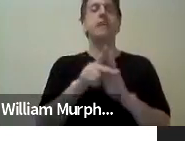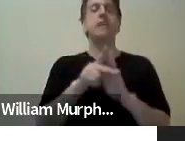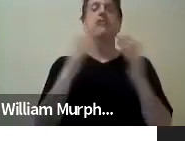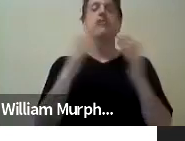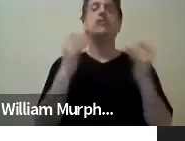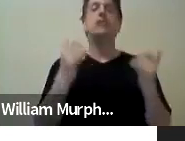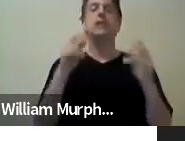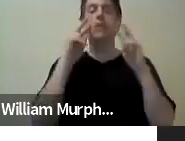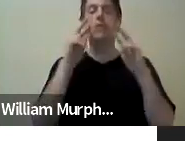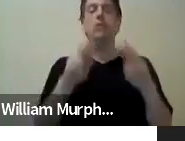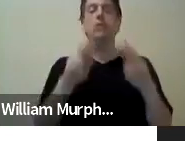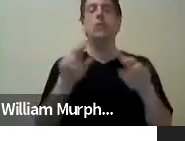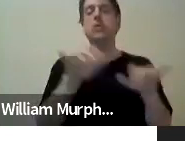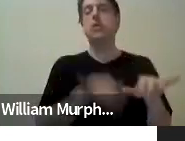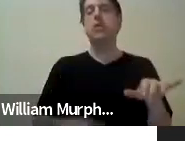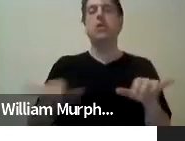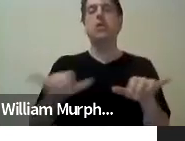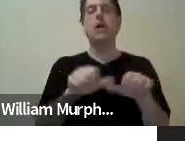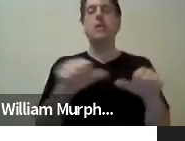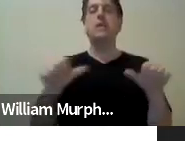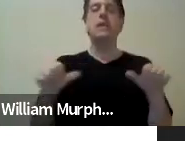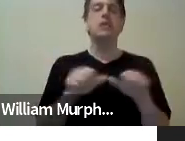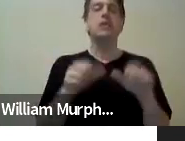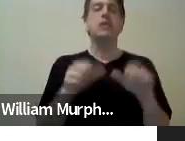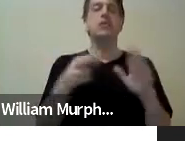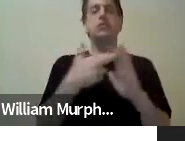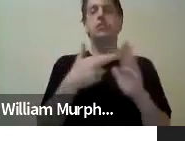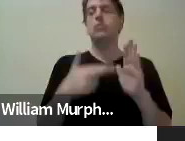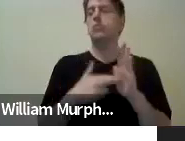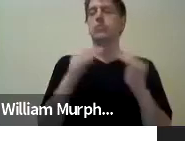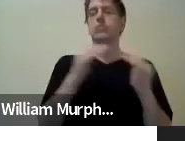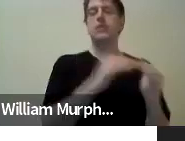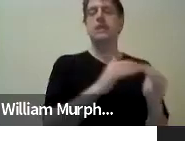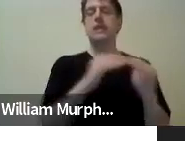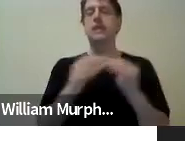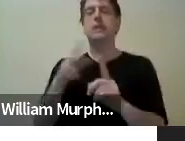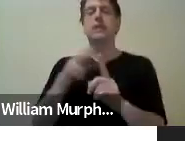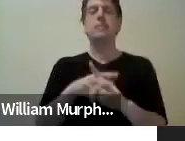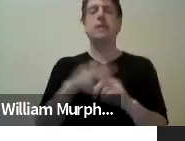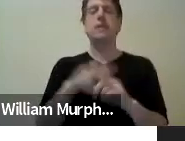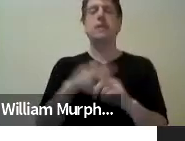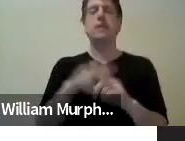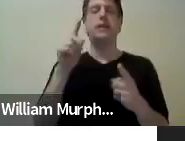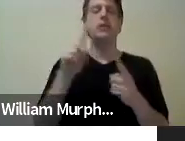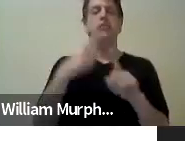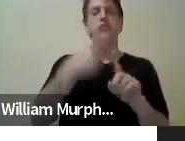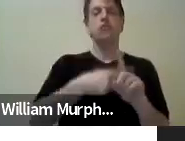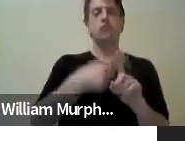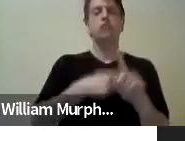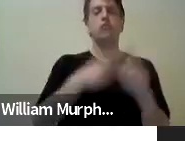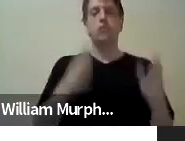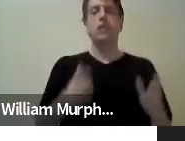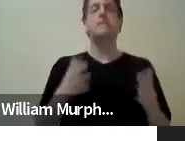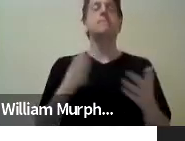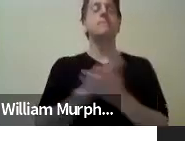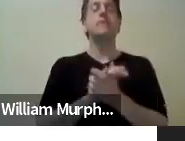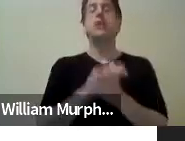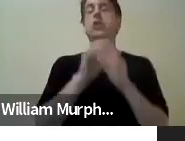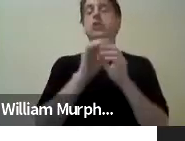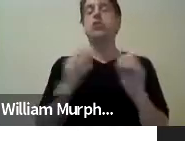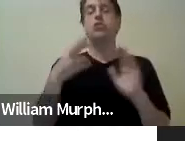the common areas and that rules are equally applied to all the tenants or residents, but no rules can be based